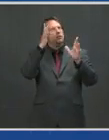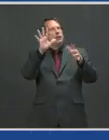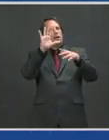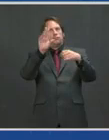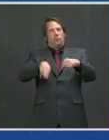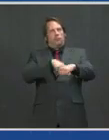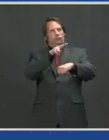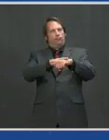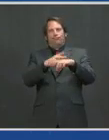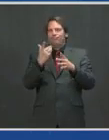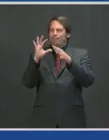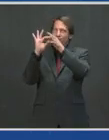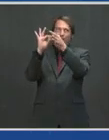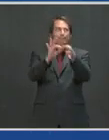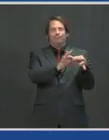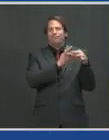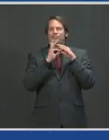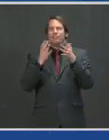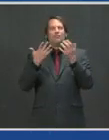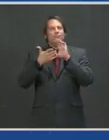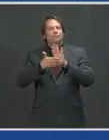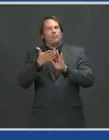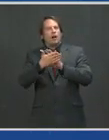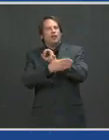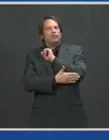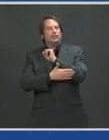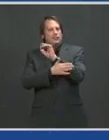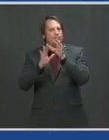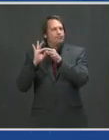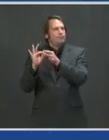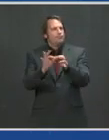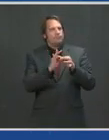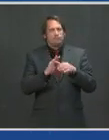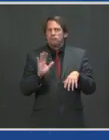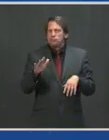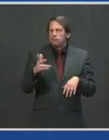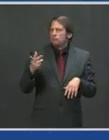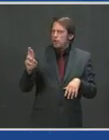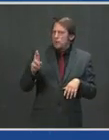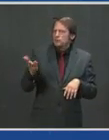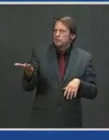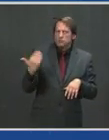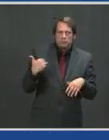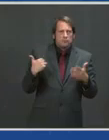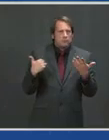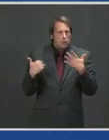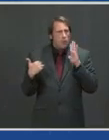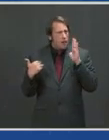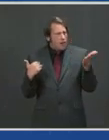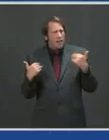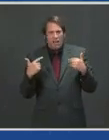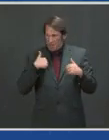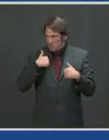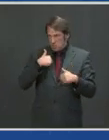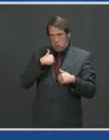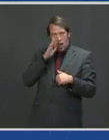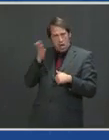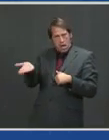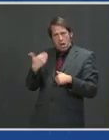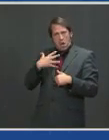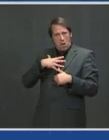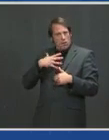week, I'm going to bring Republicans to the White House. I invite them to come. We'll have good faith negotiations, and